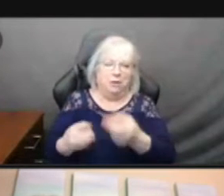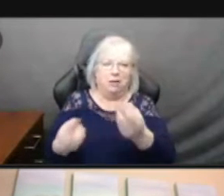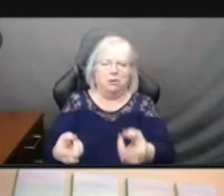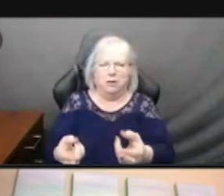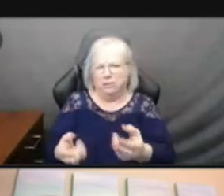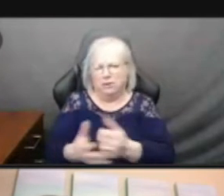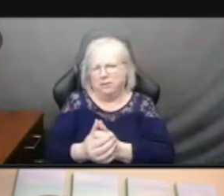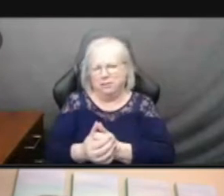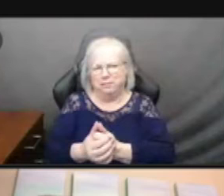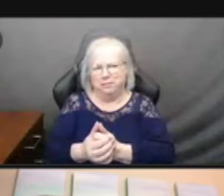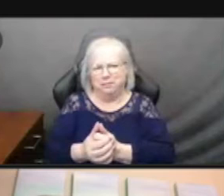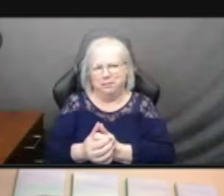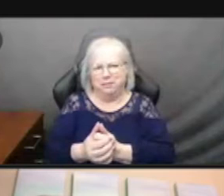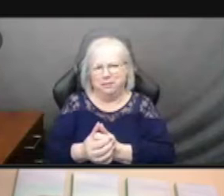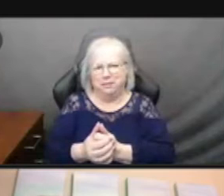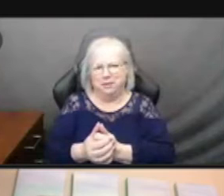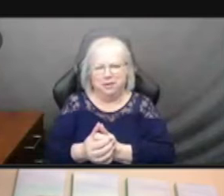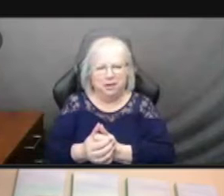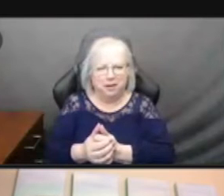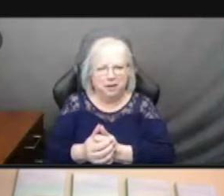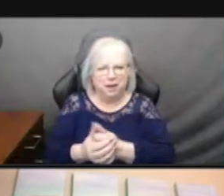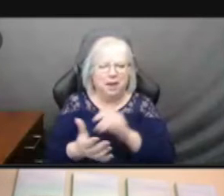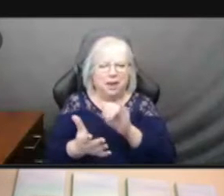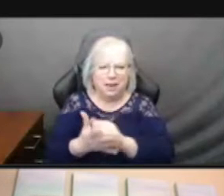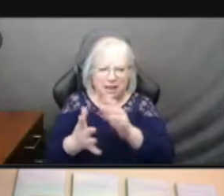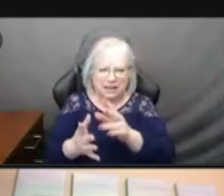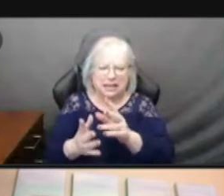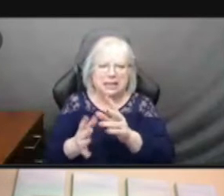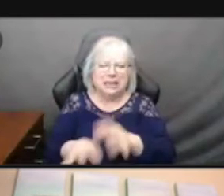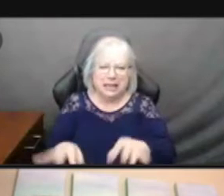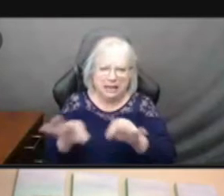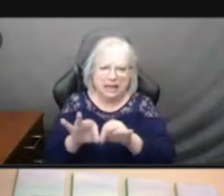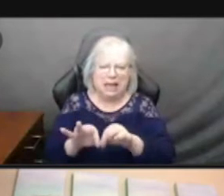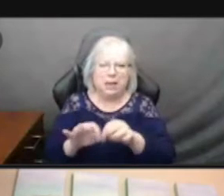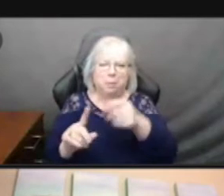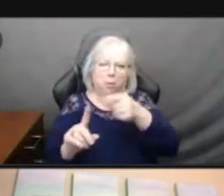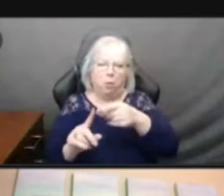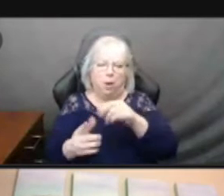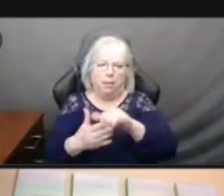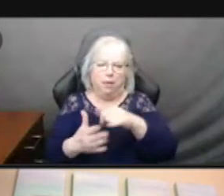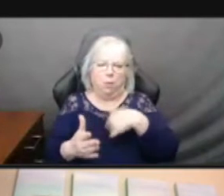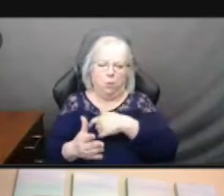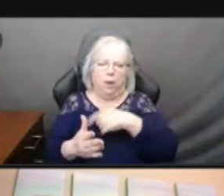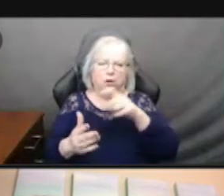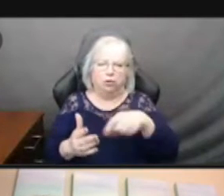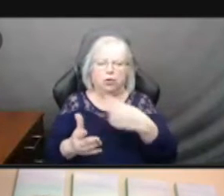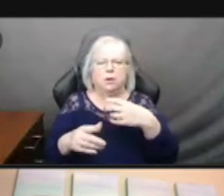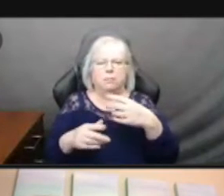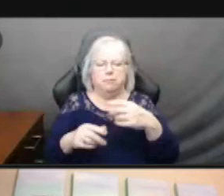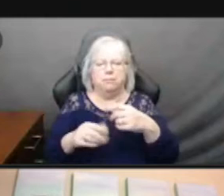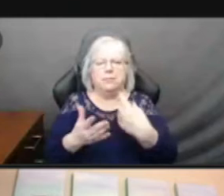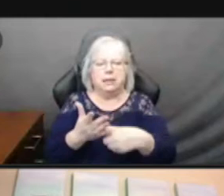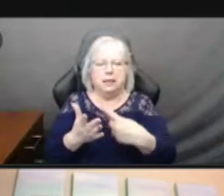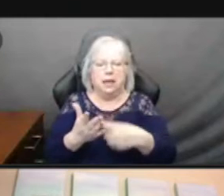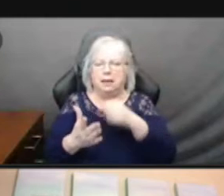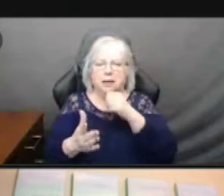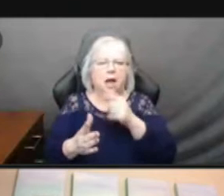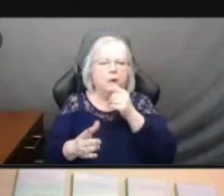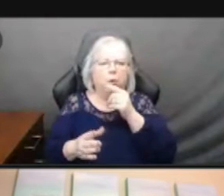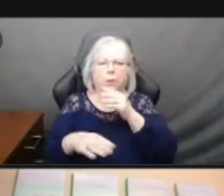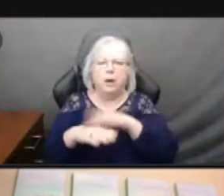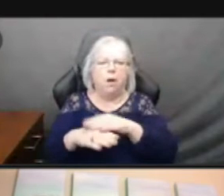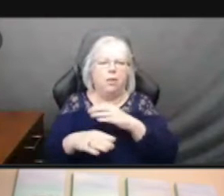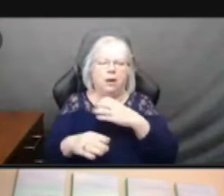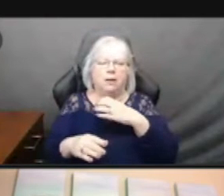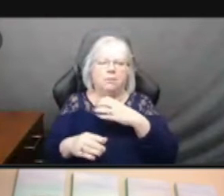that's the key point of what we should be discussing, rather than make up of the committee. That could be an ongoing process. I